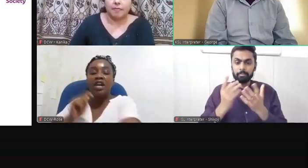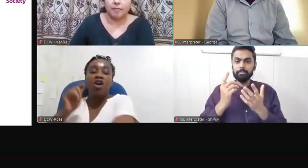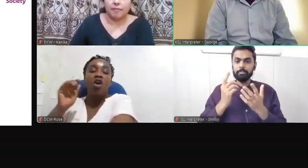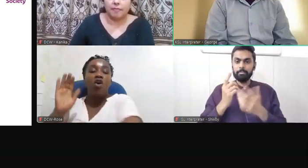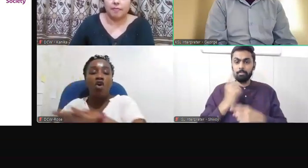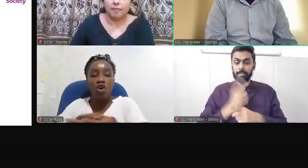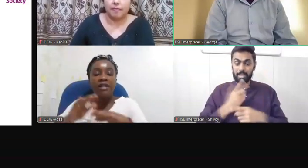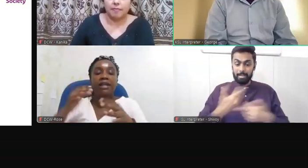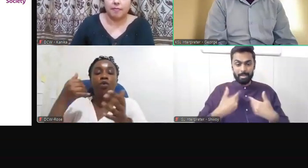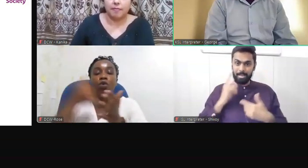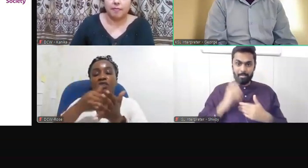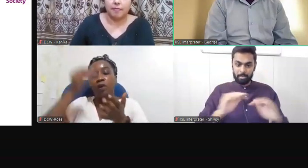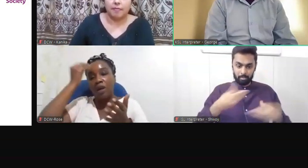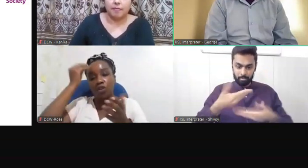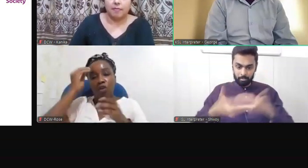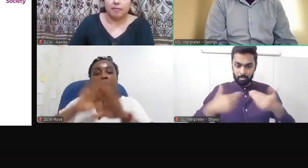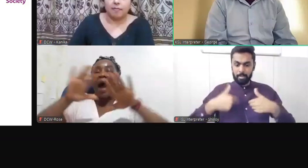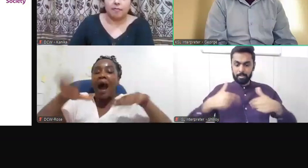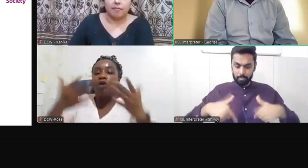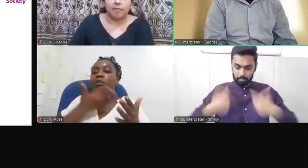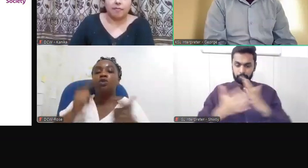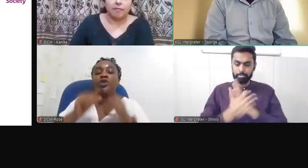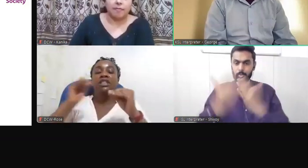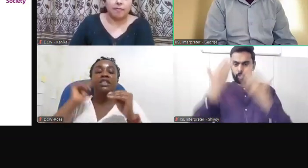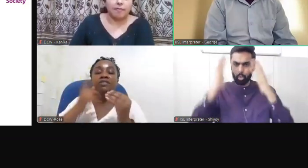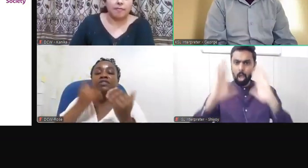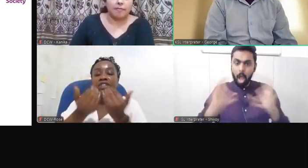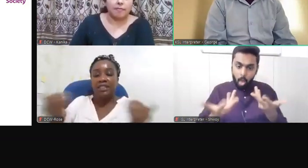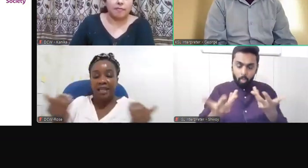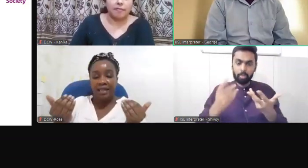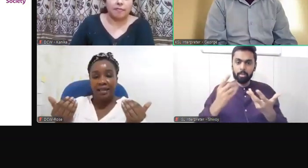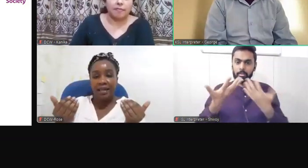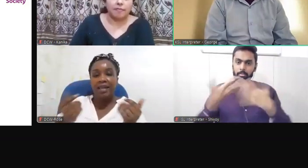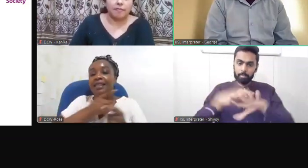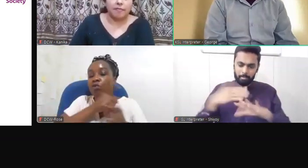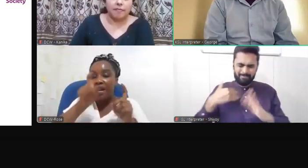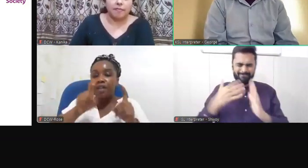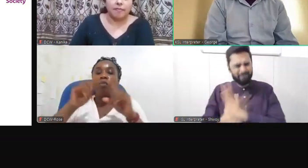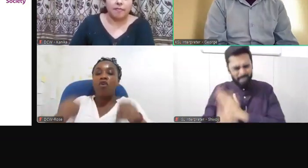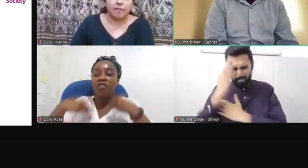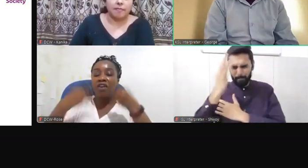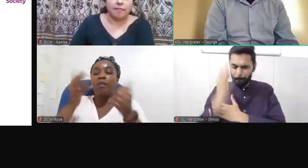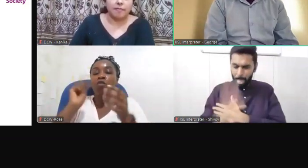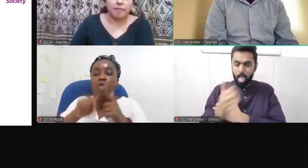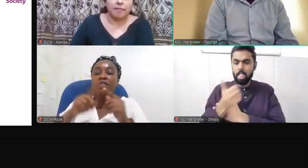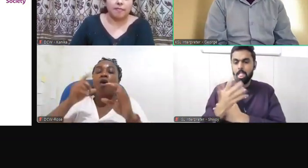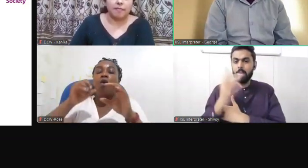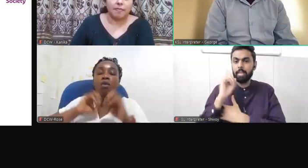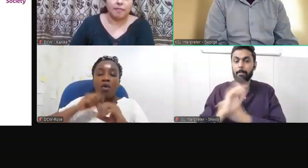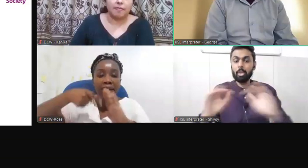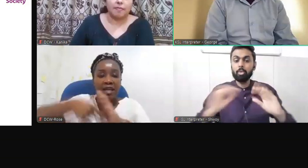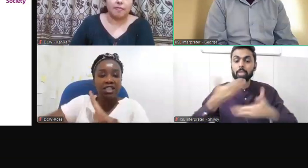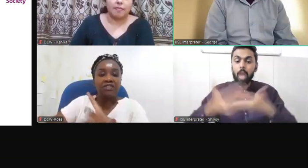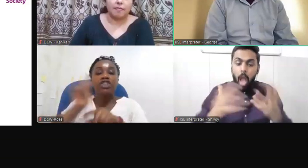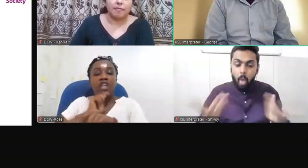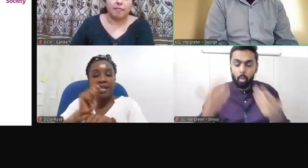deaf are not fully trained or comprehensively trained on inclusive education and how best to teach deaf children. So we need to provide